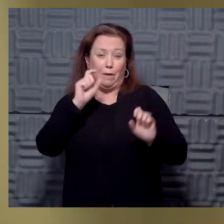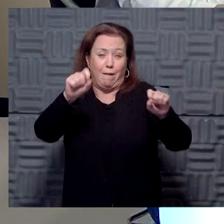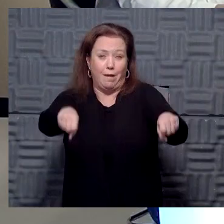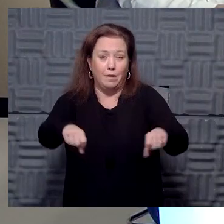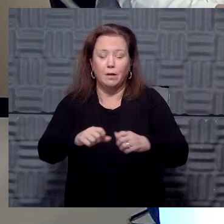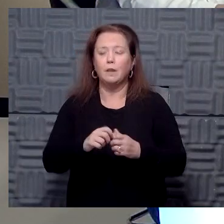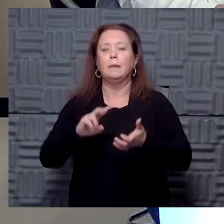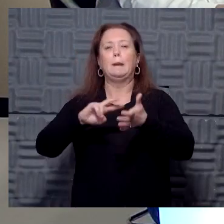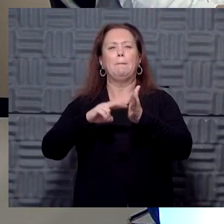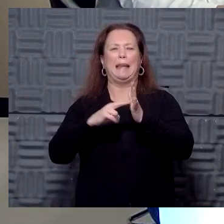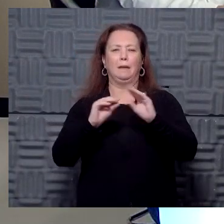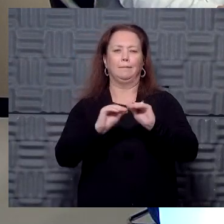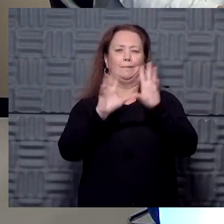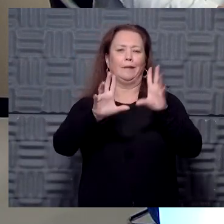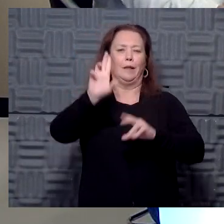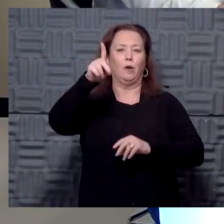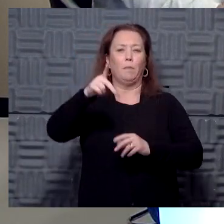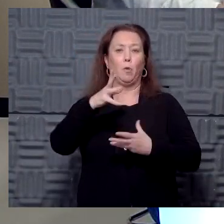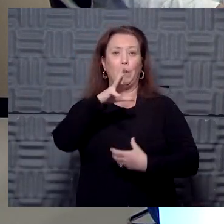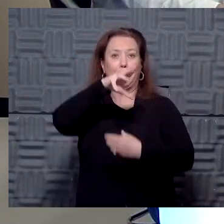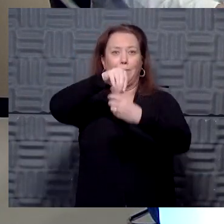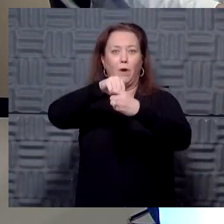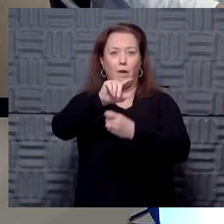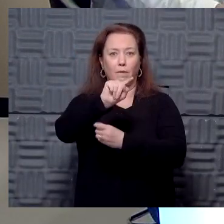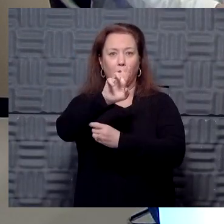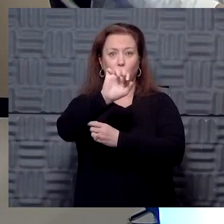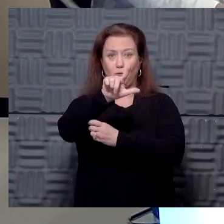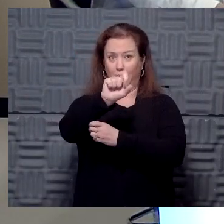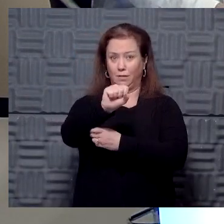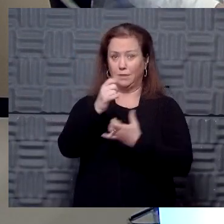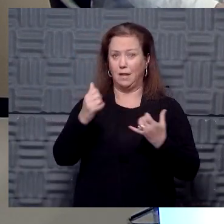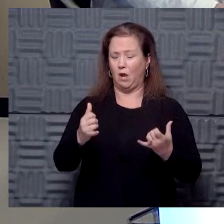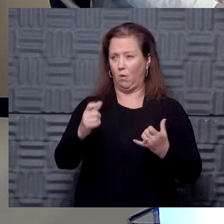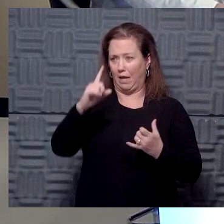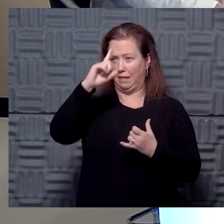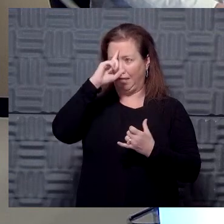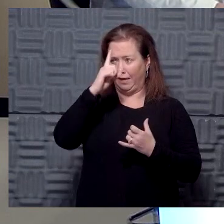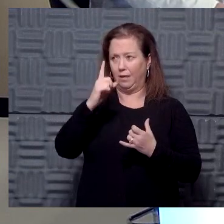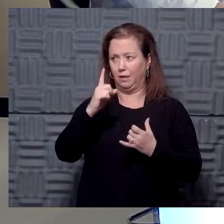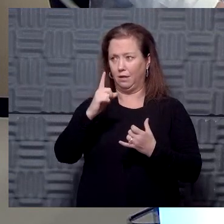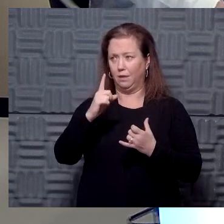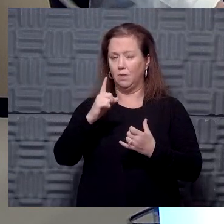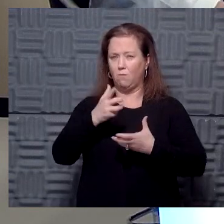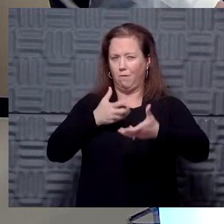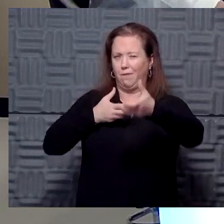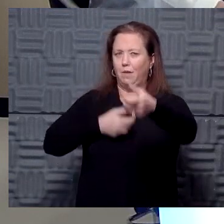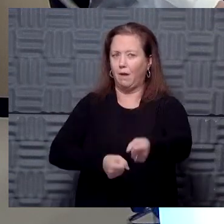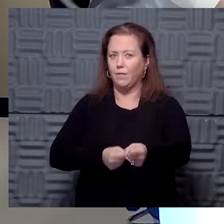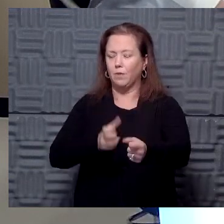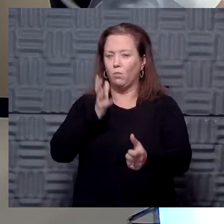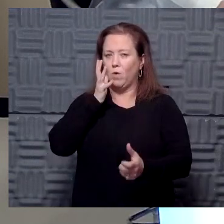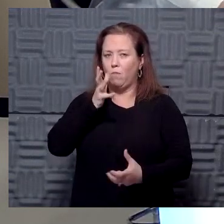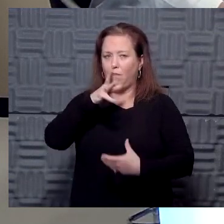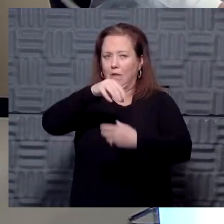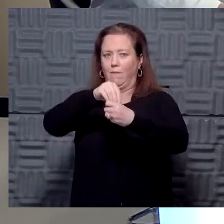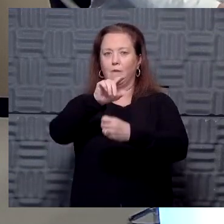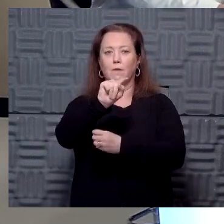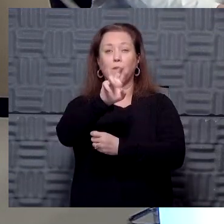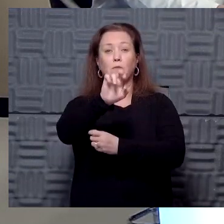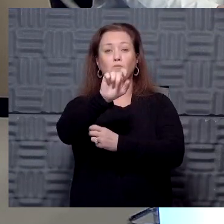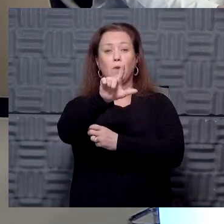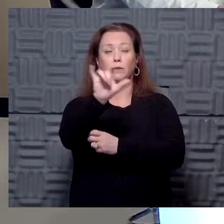In other words, we'd like to become part of those trials. Hopefully I think we're relatively confident that will come to pass. Yep. And